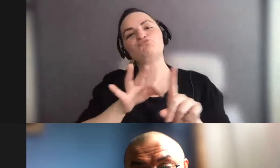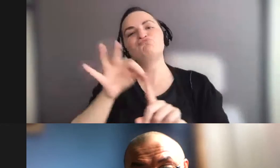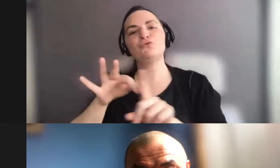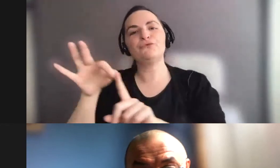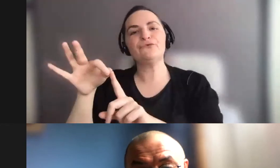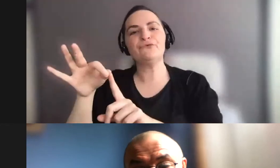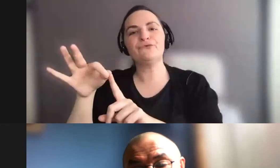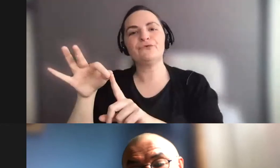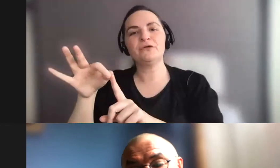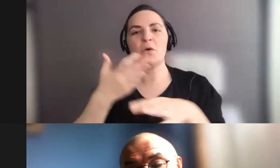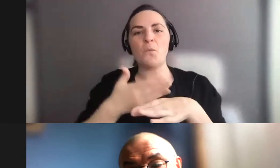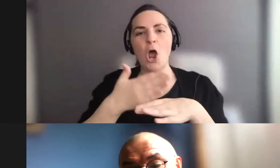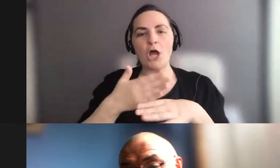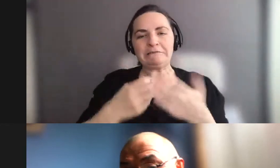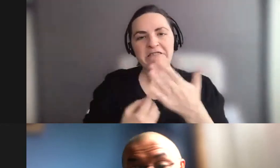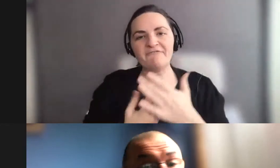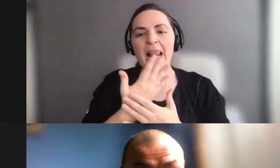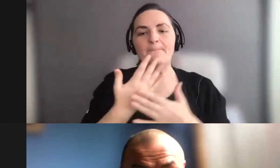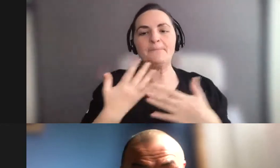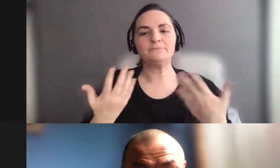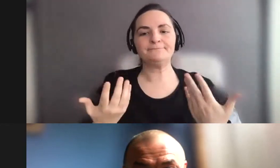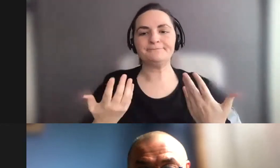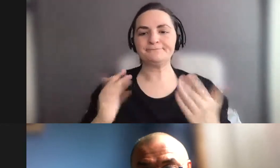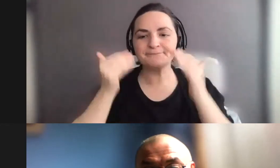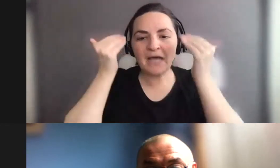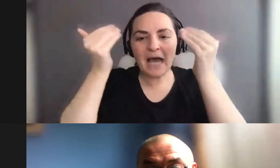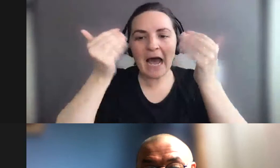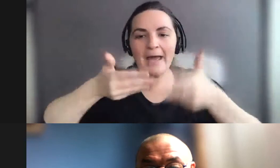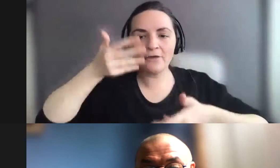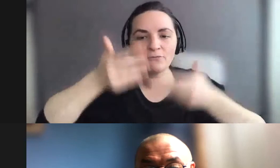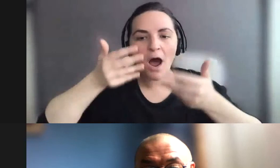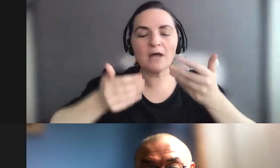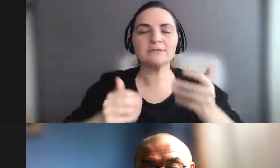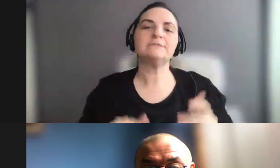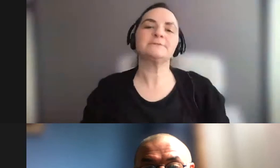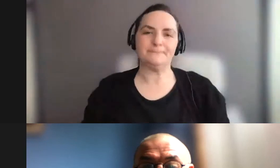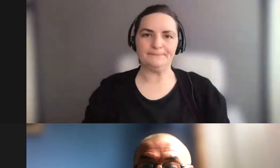to develop, to get higher marks.